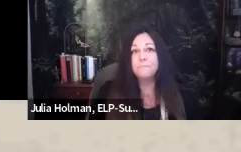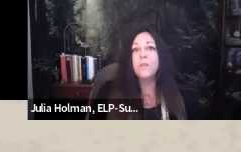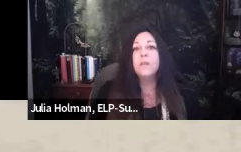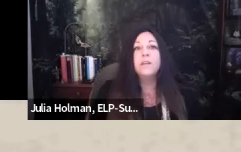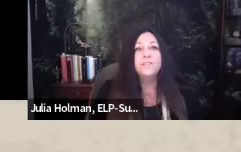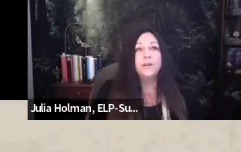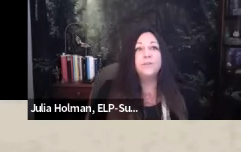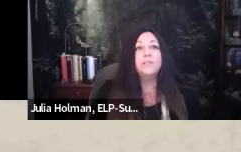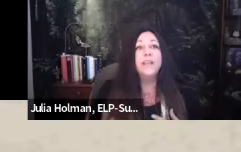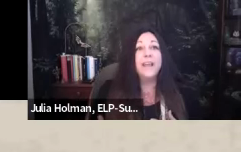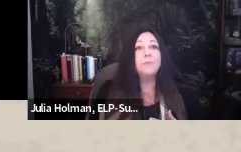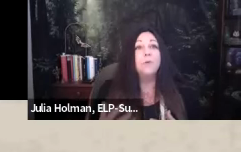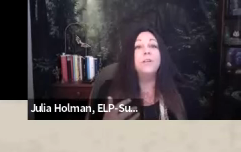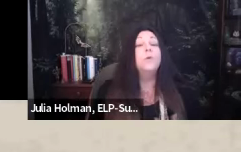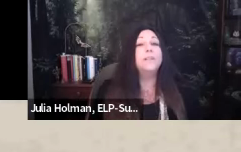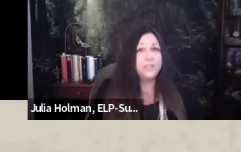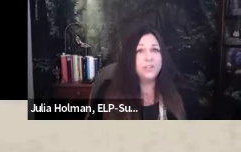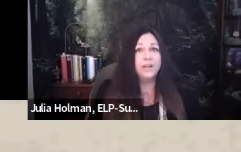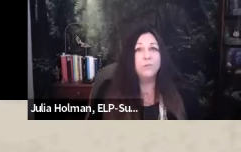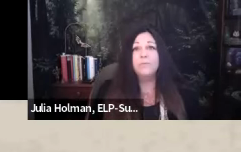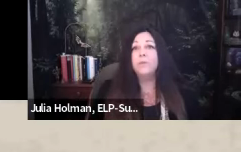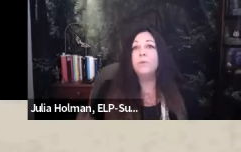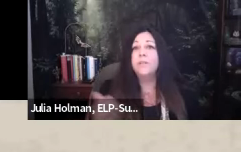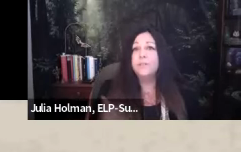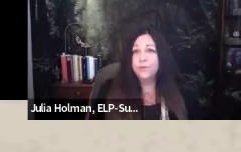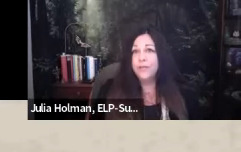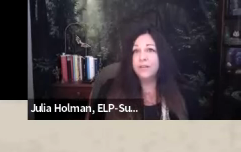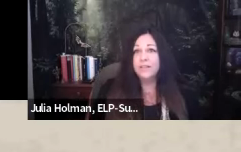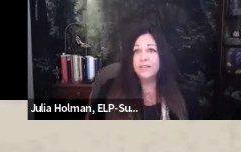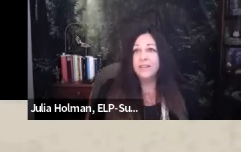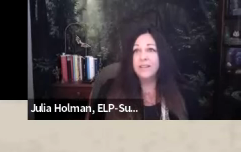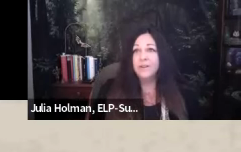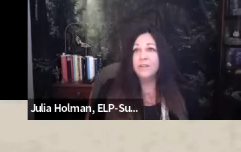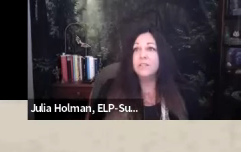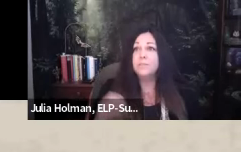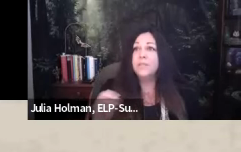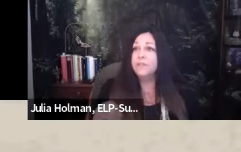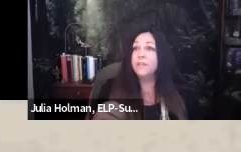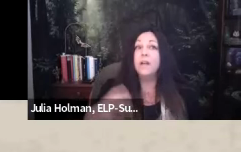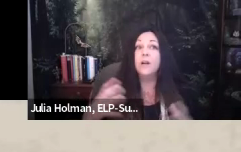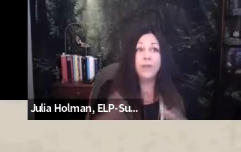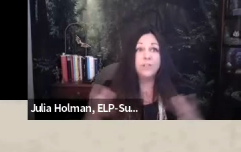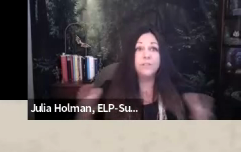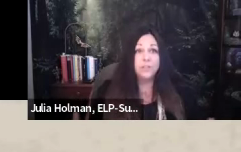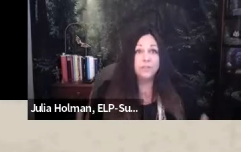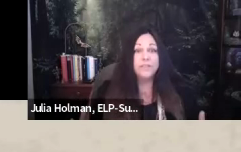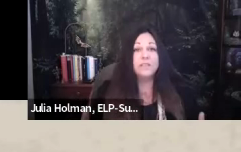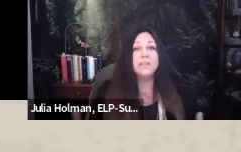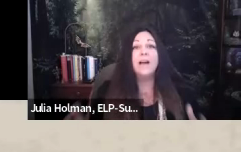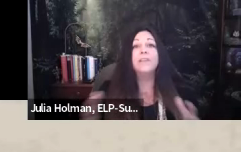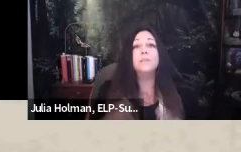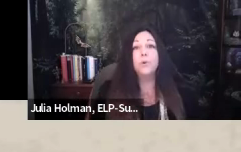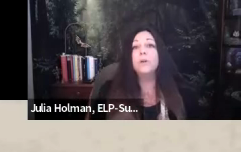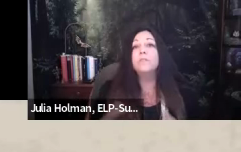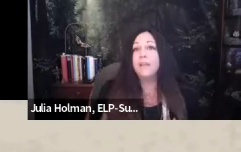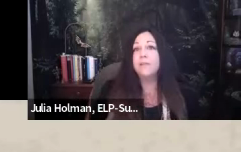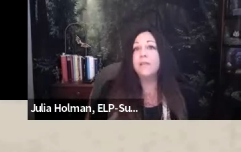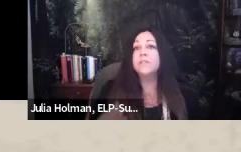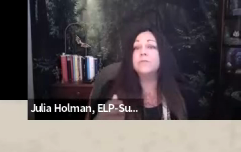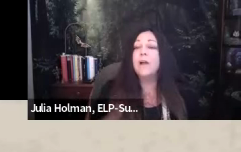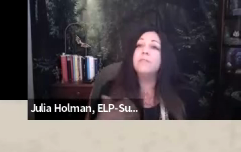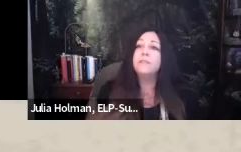services. So today I'm going to quickly share more about what we do here at Sunset Lotus, specifically our range of services and how they